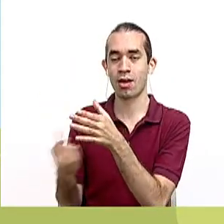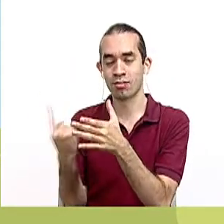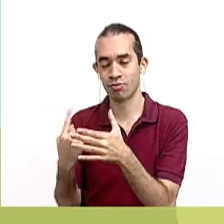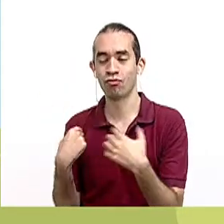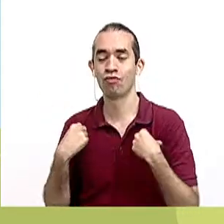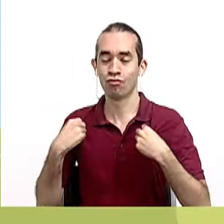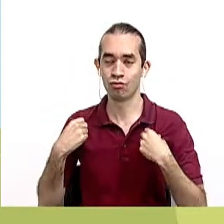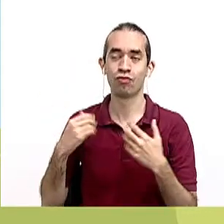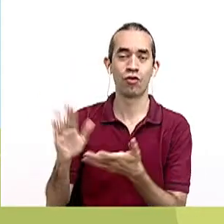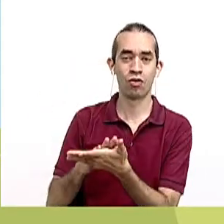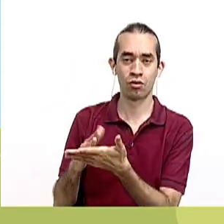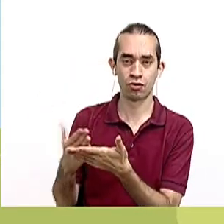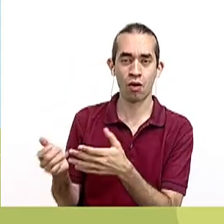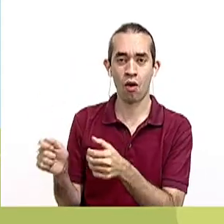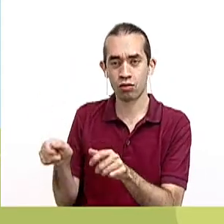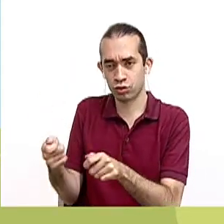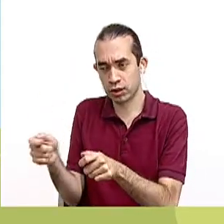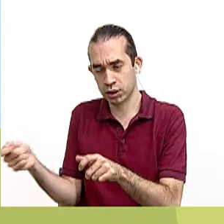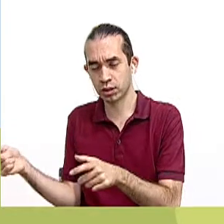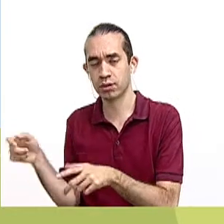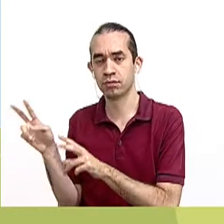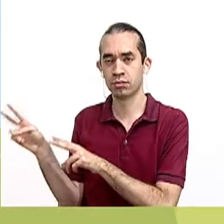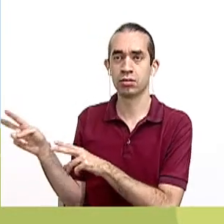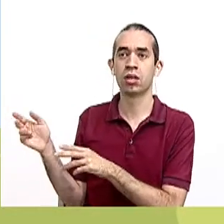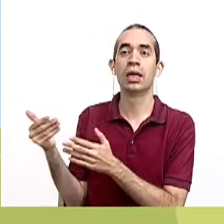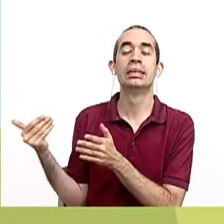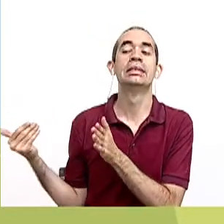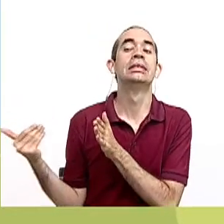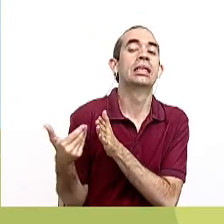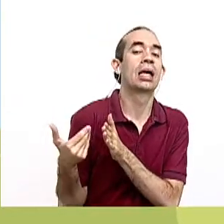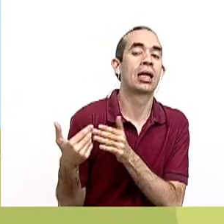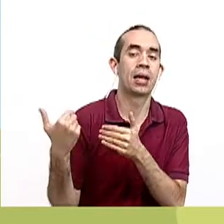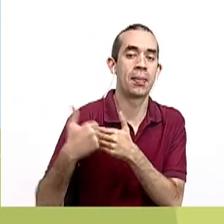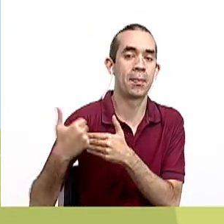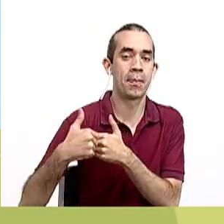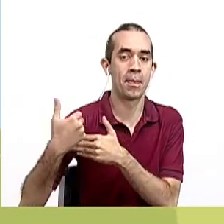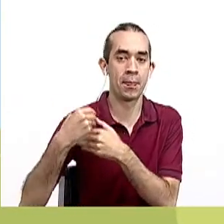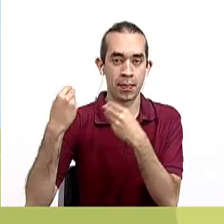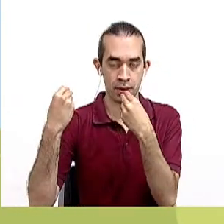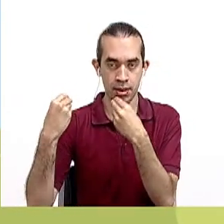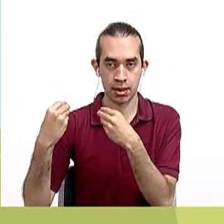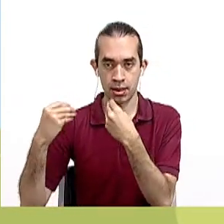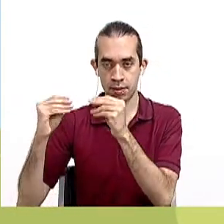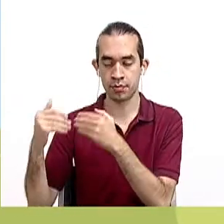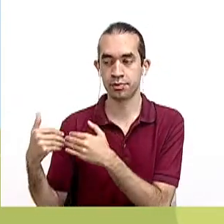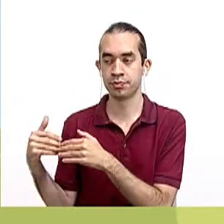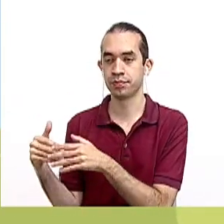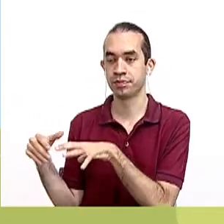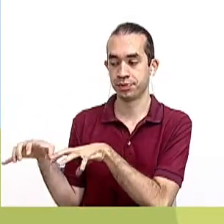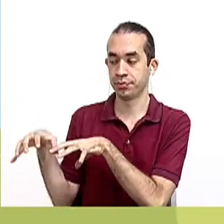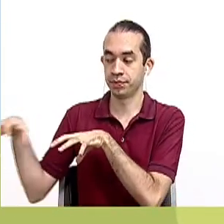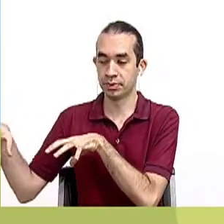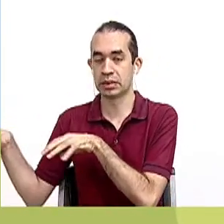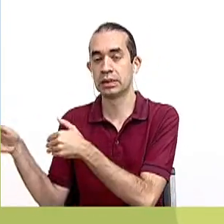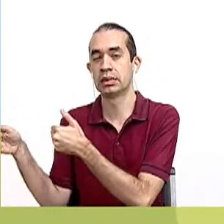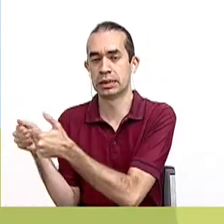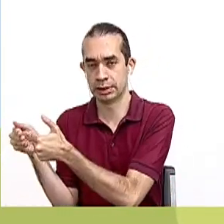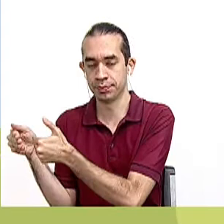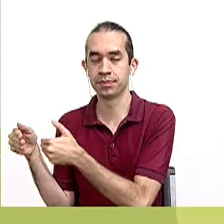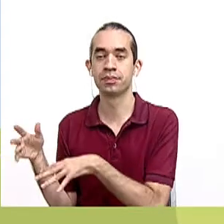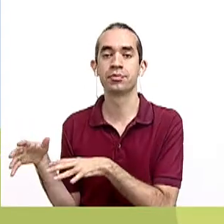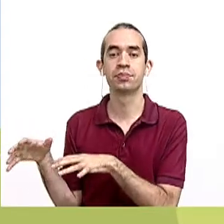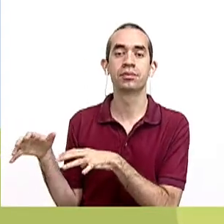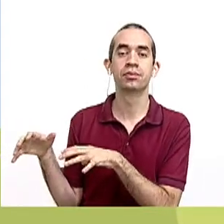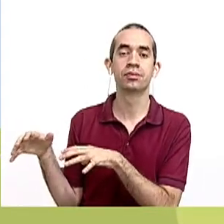store near the bakery, okay? The appliance store is near the bakery. Then